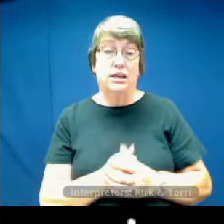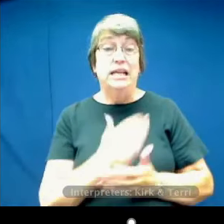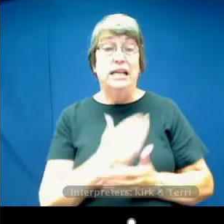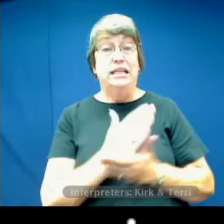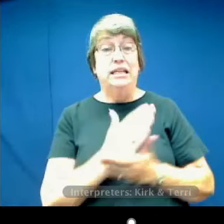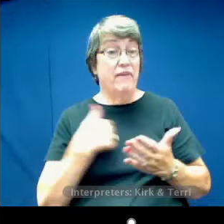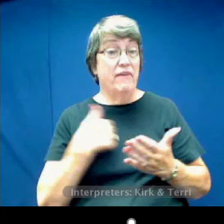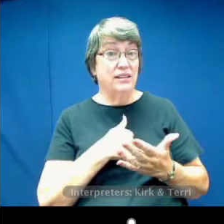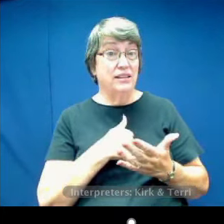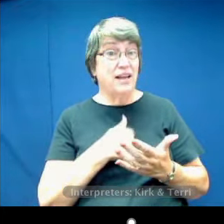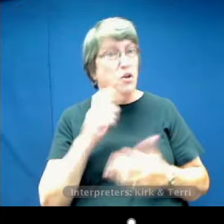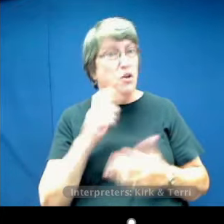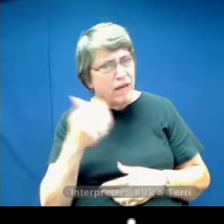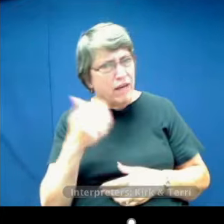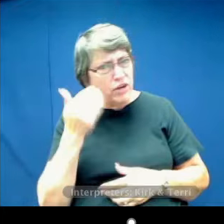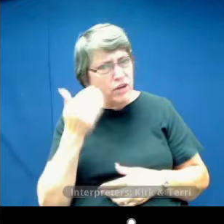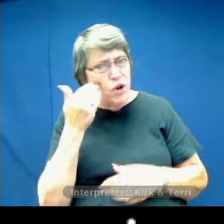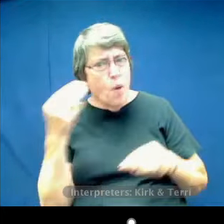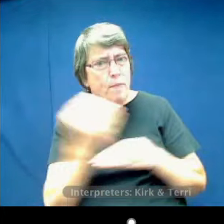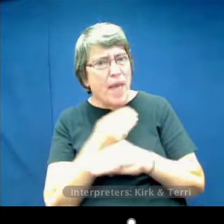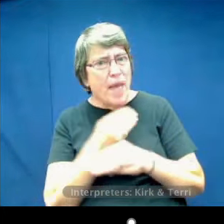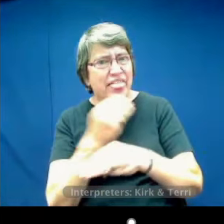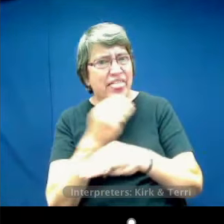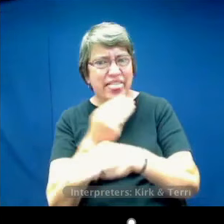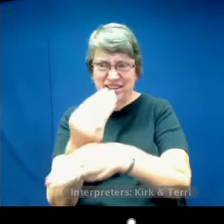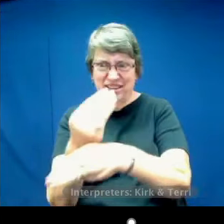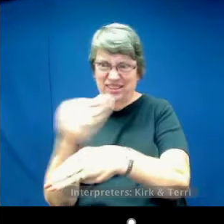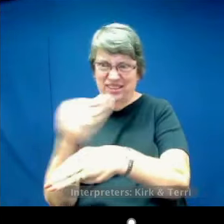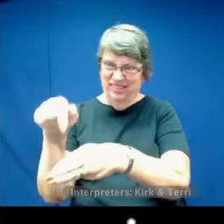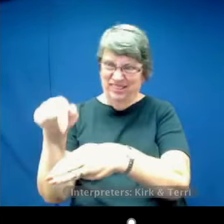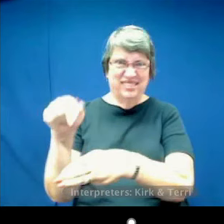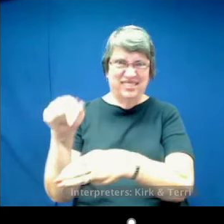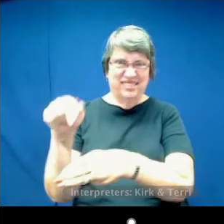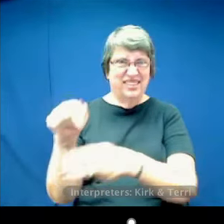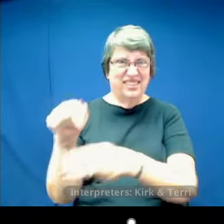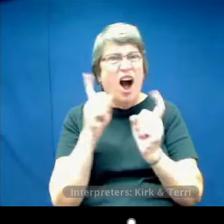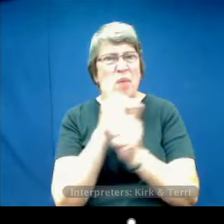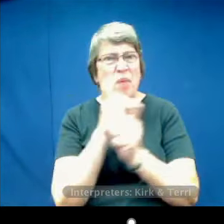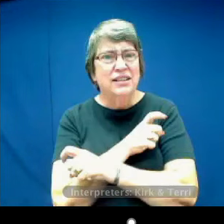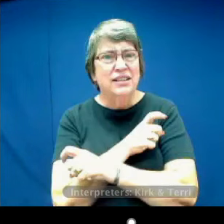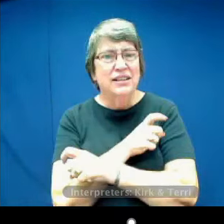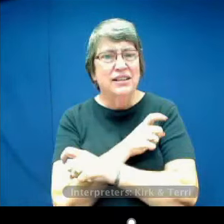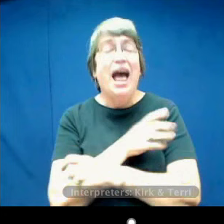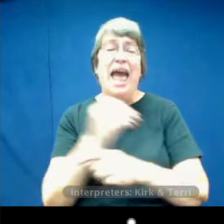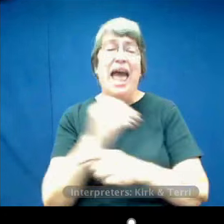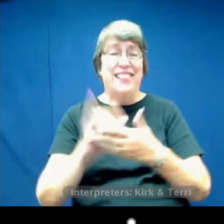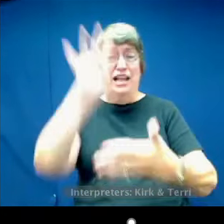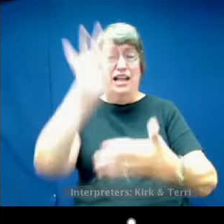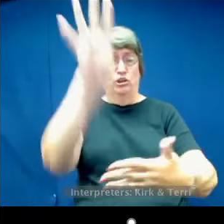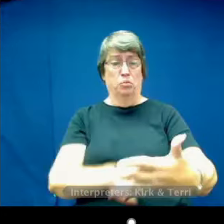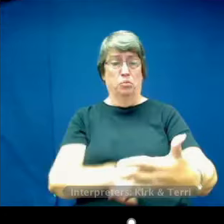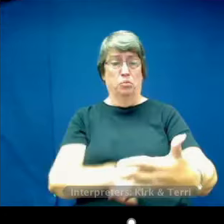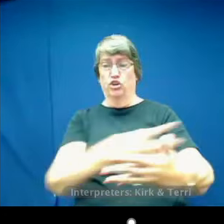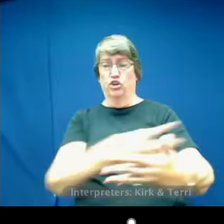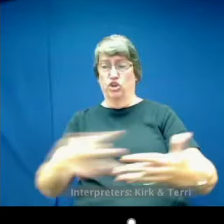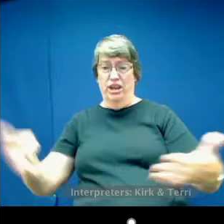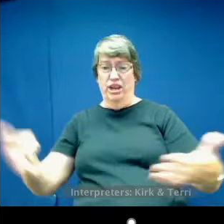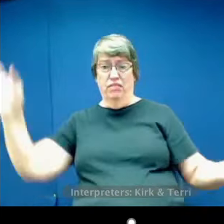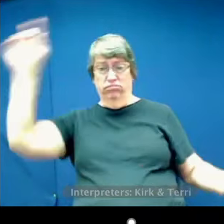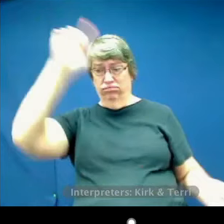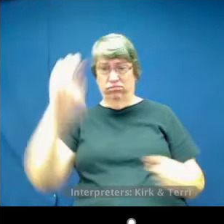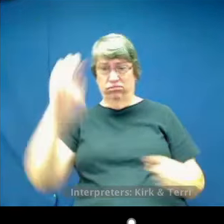some aren't. And while the guidelines are actually run by a computer, you'll still hear things, you'll hear the